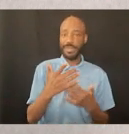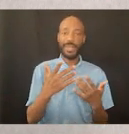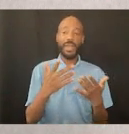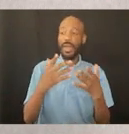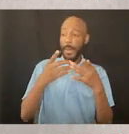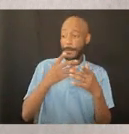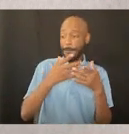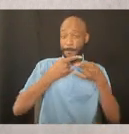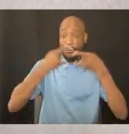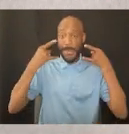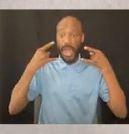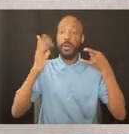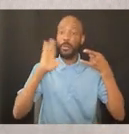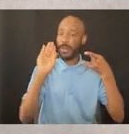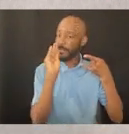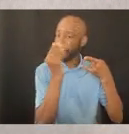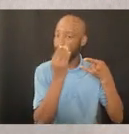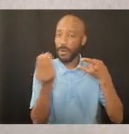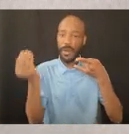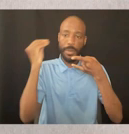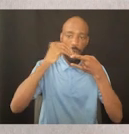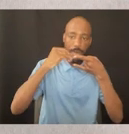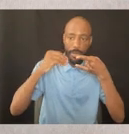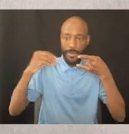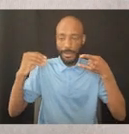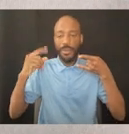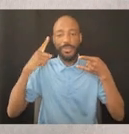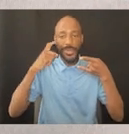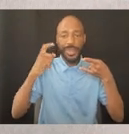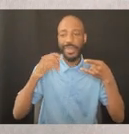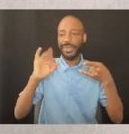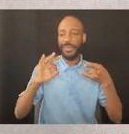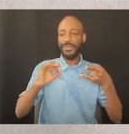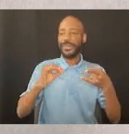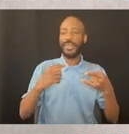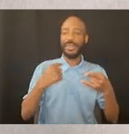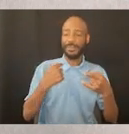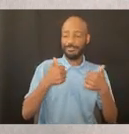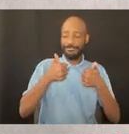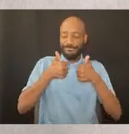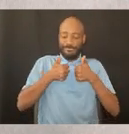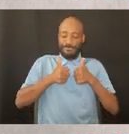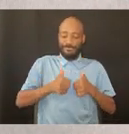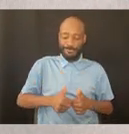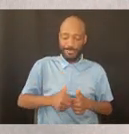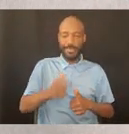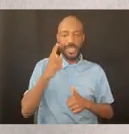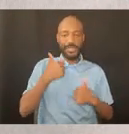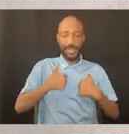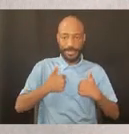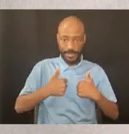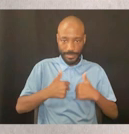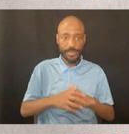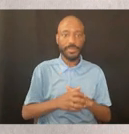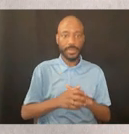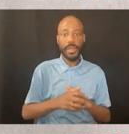and decay and miasma. It appears that the only contemporary sources which claim witness to this infamous